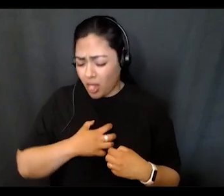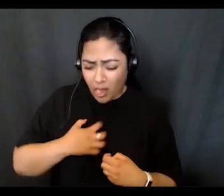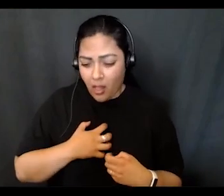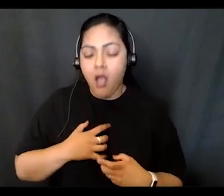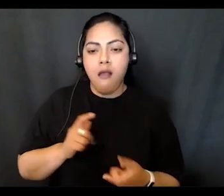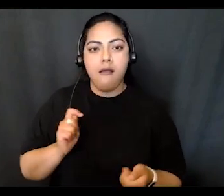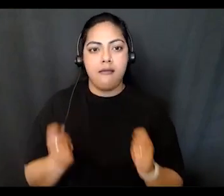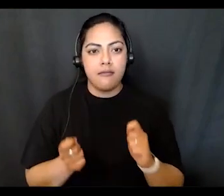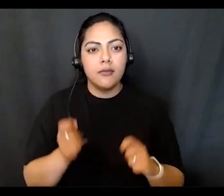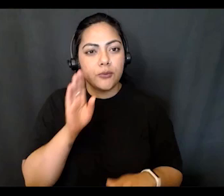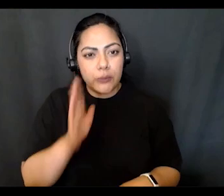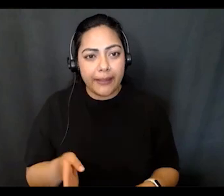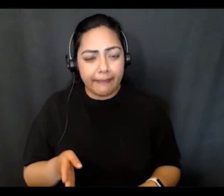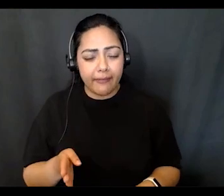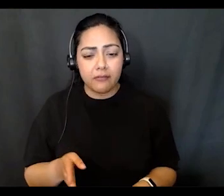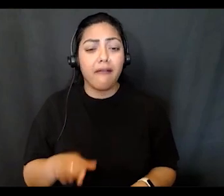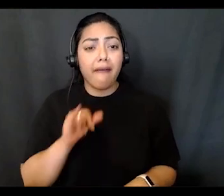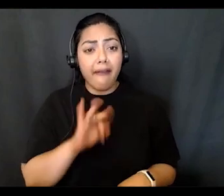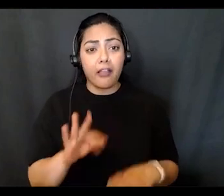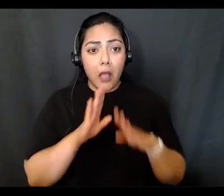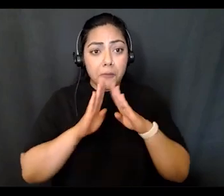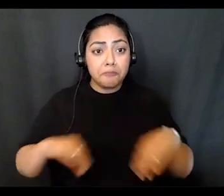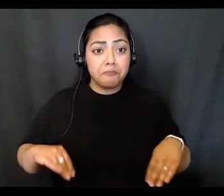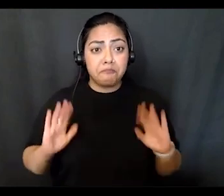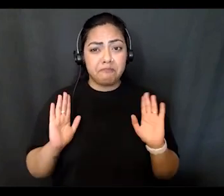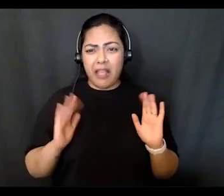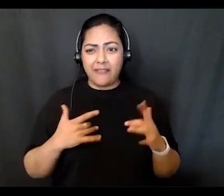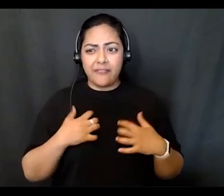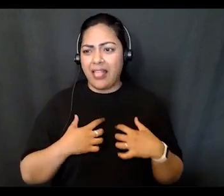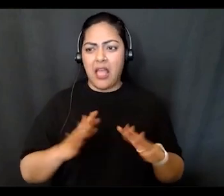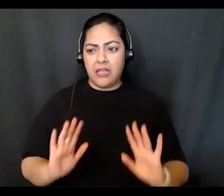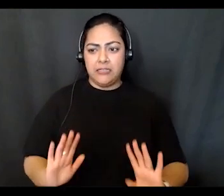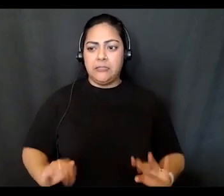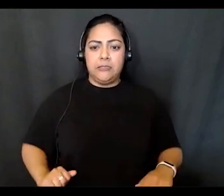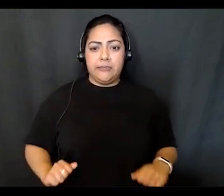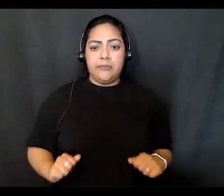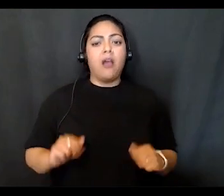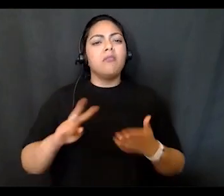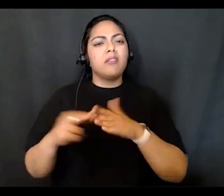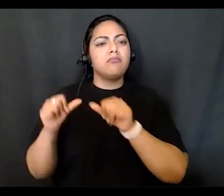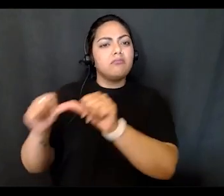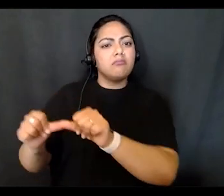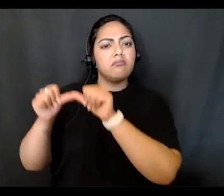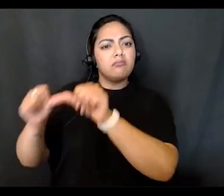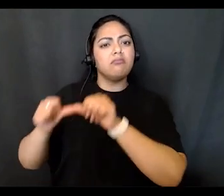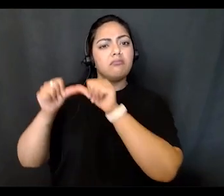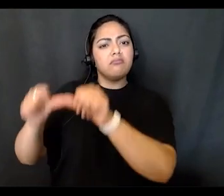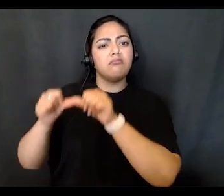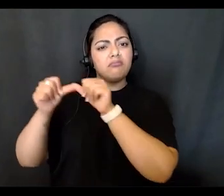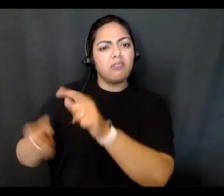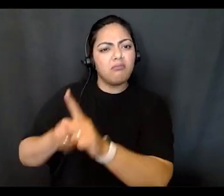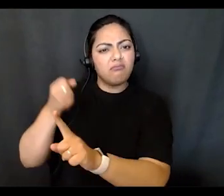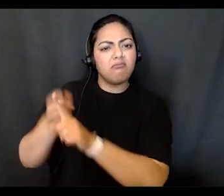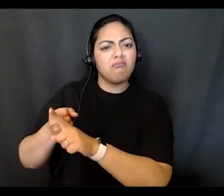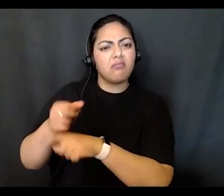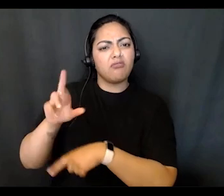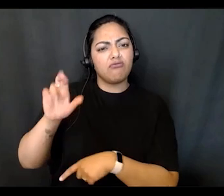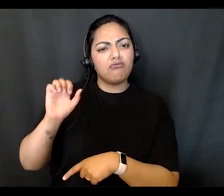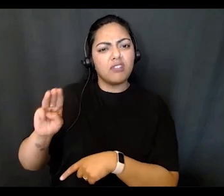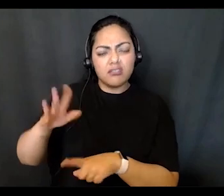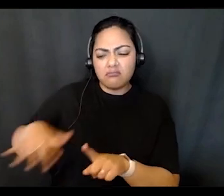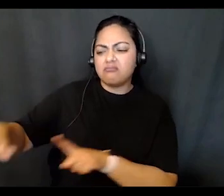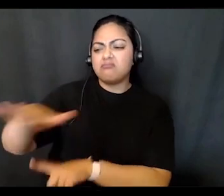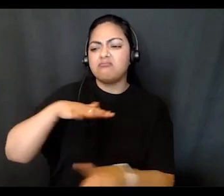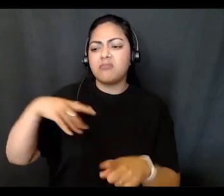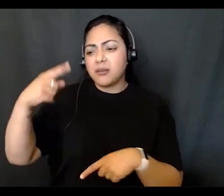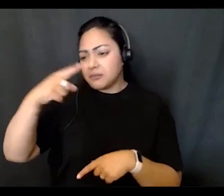then remains placed on Black people, Black Indigenous people, as people of color. And the comfortability of